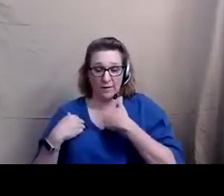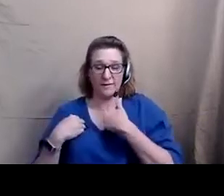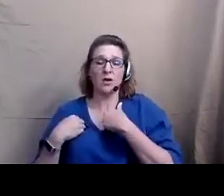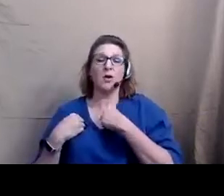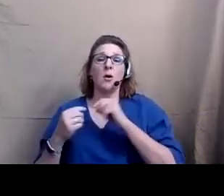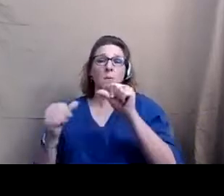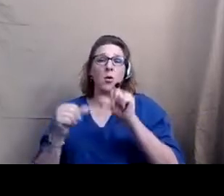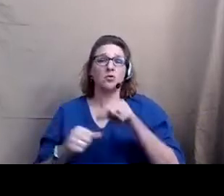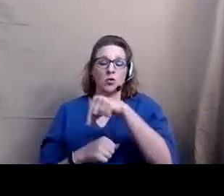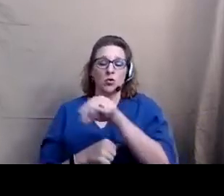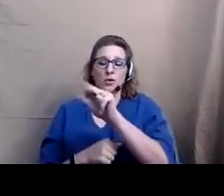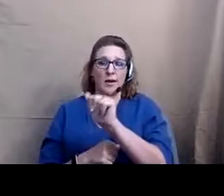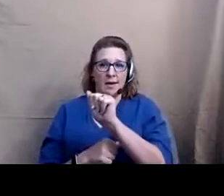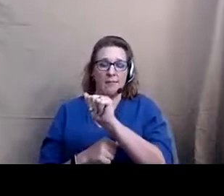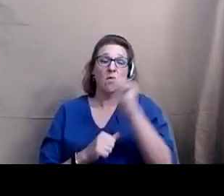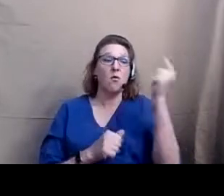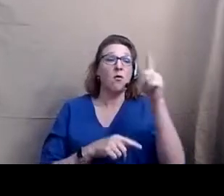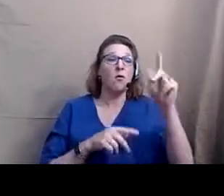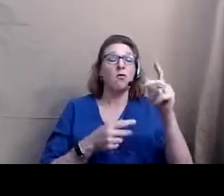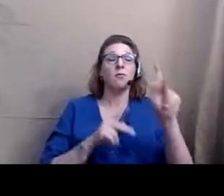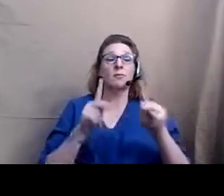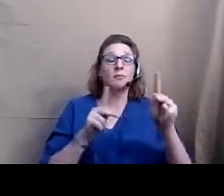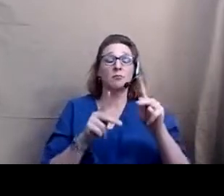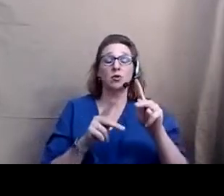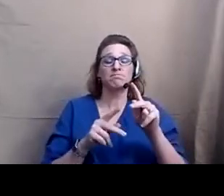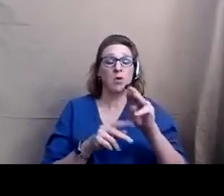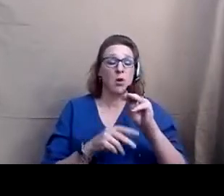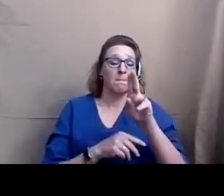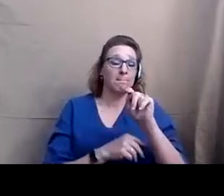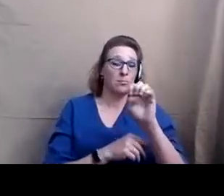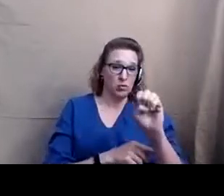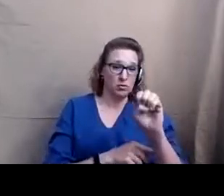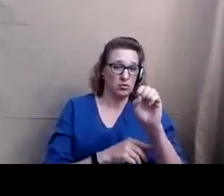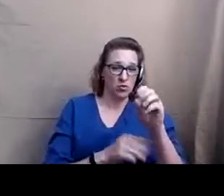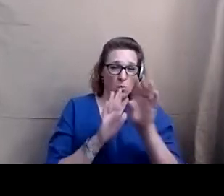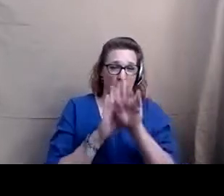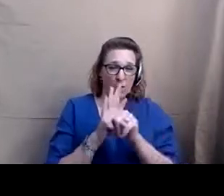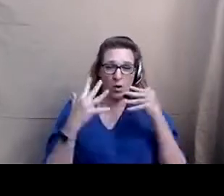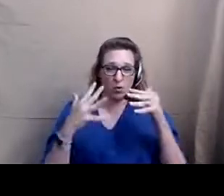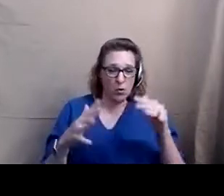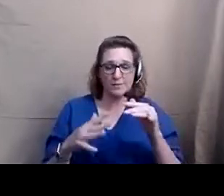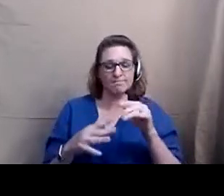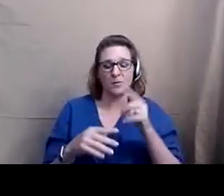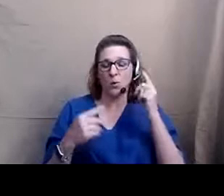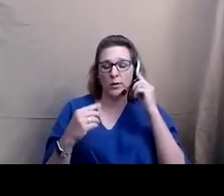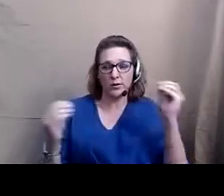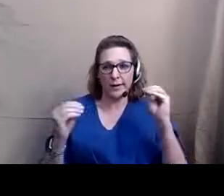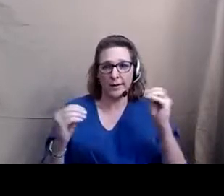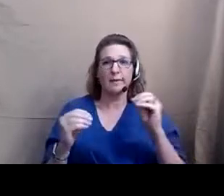are all also muted, so don't worry about background noise. And to get to the Q&A, there's an icon at the bottom of